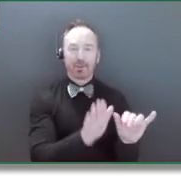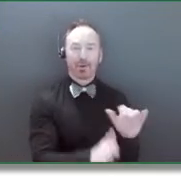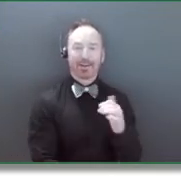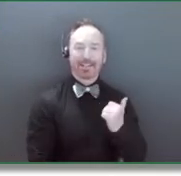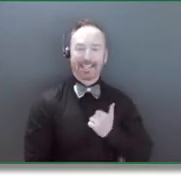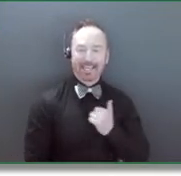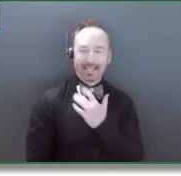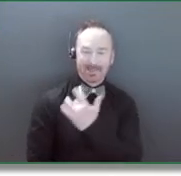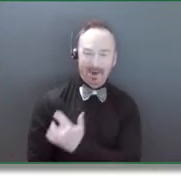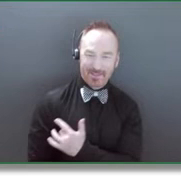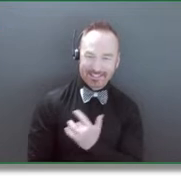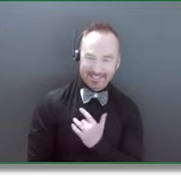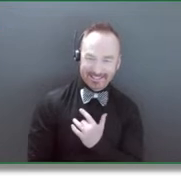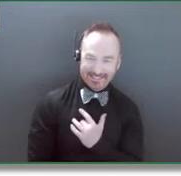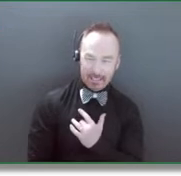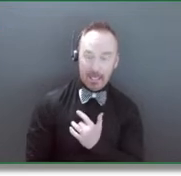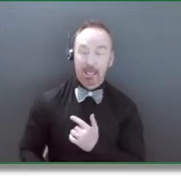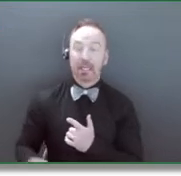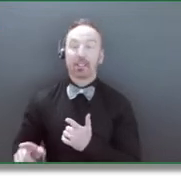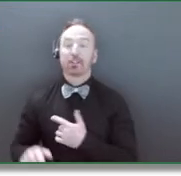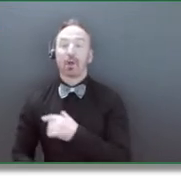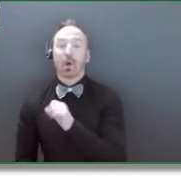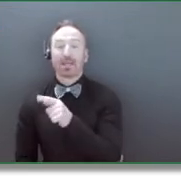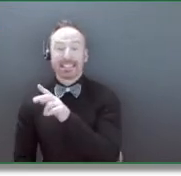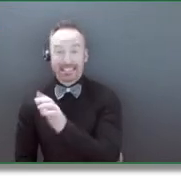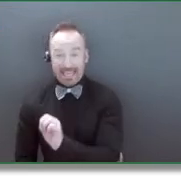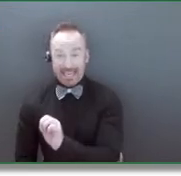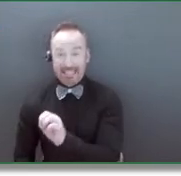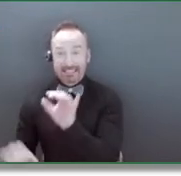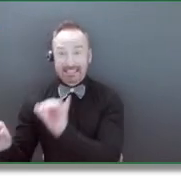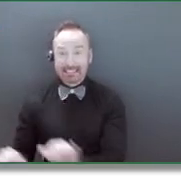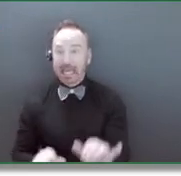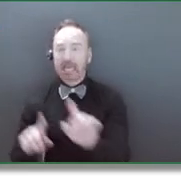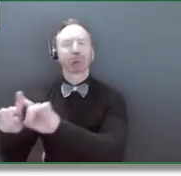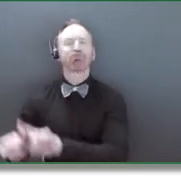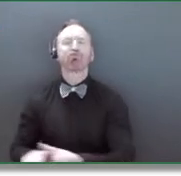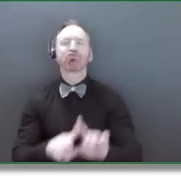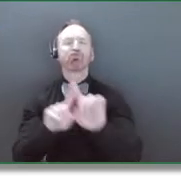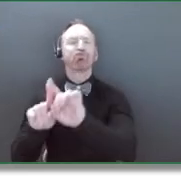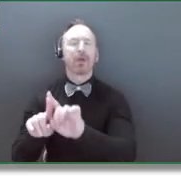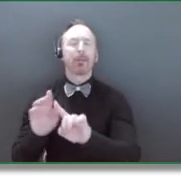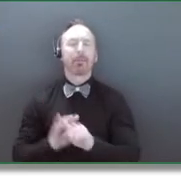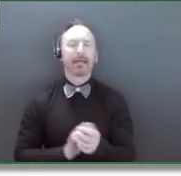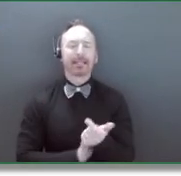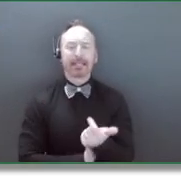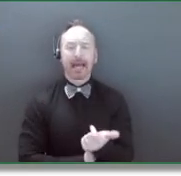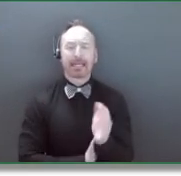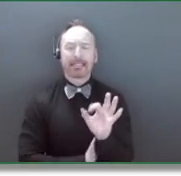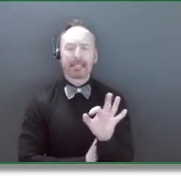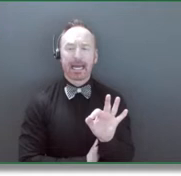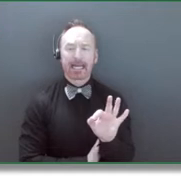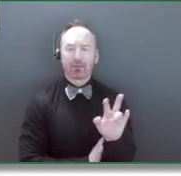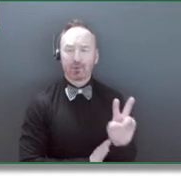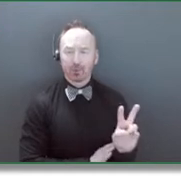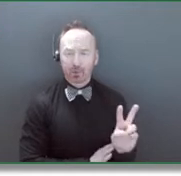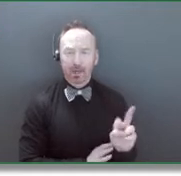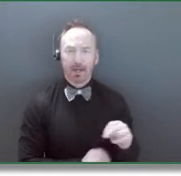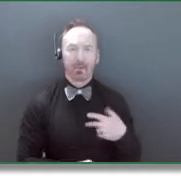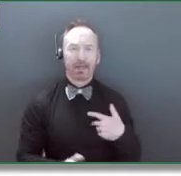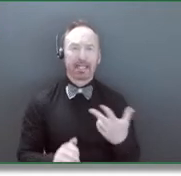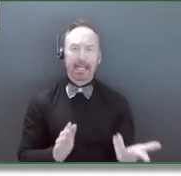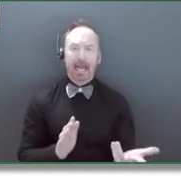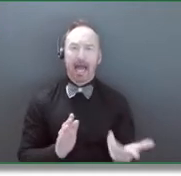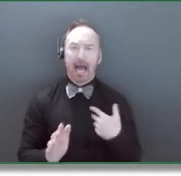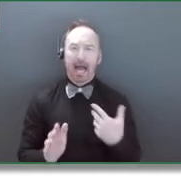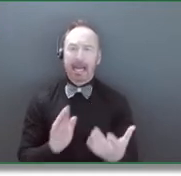a Disability Discrimination Act since 1992, and I congratulate the Canadian government on moving forward on this